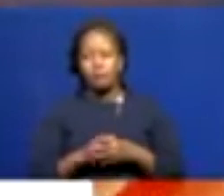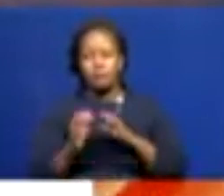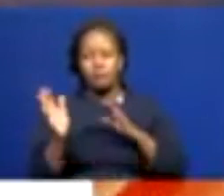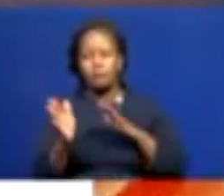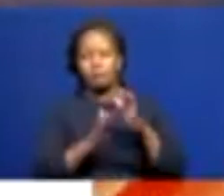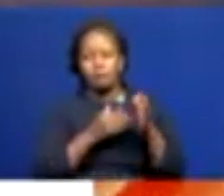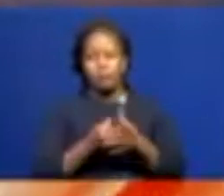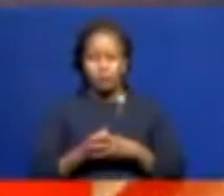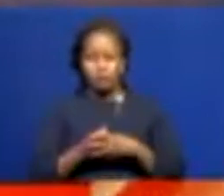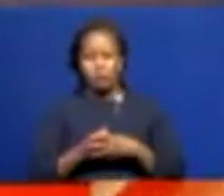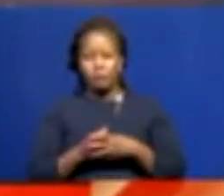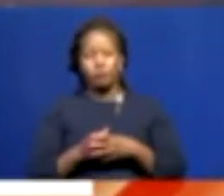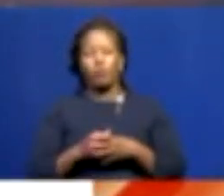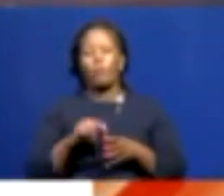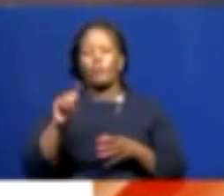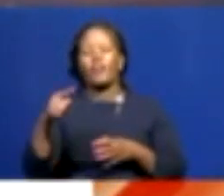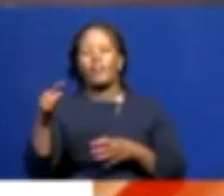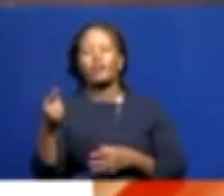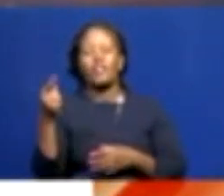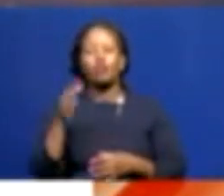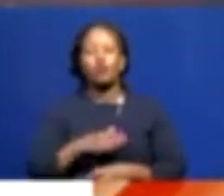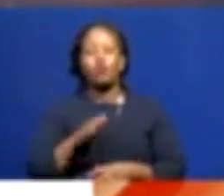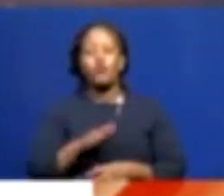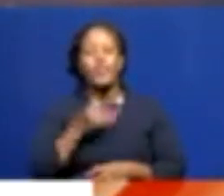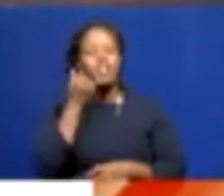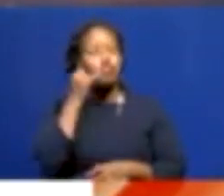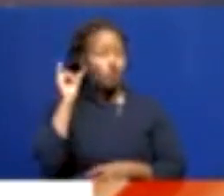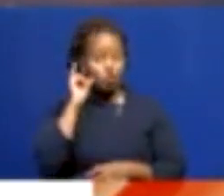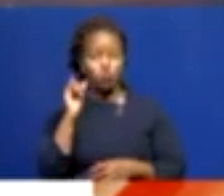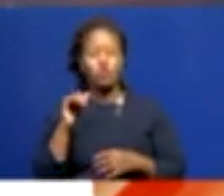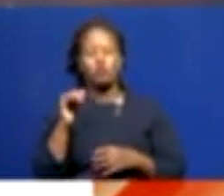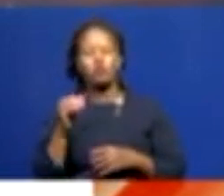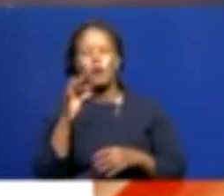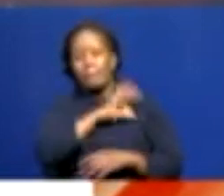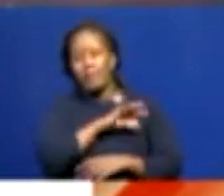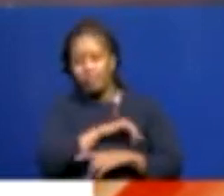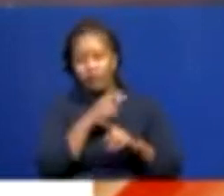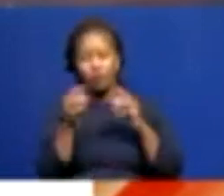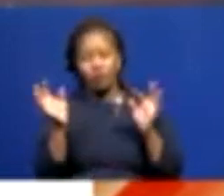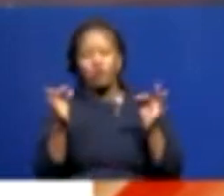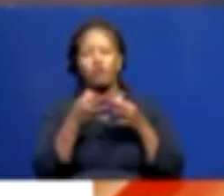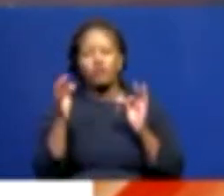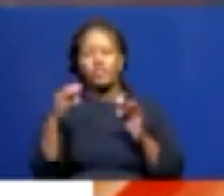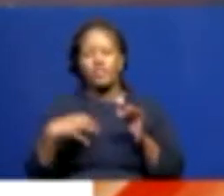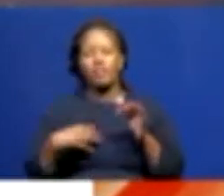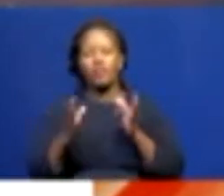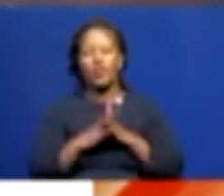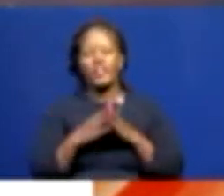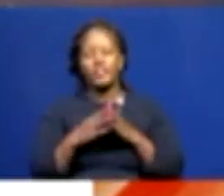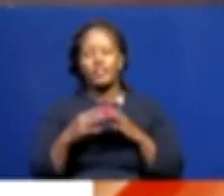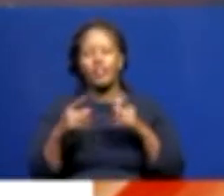To Isiolo now, where thousands of women in the county will benefit from free cervical and breast cancer screening and diagnosis